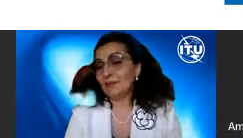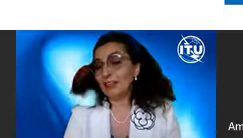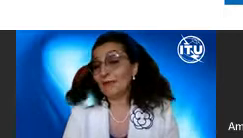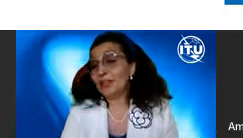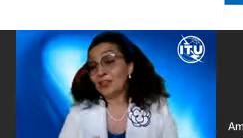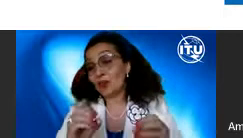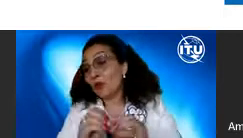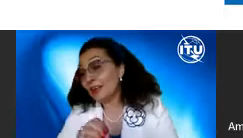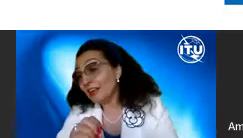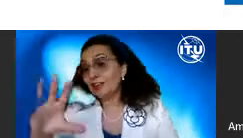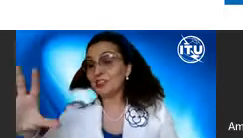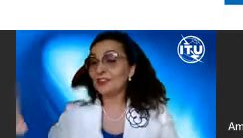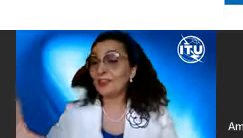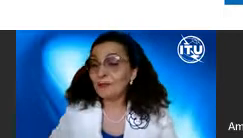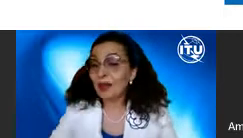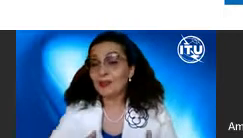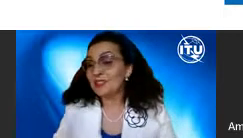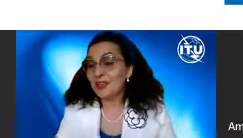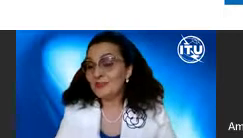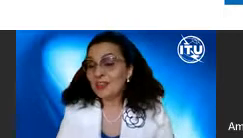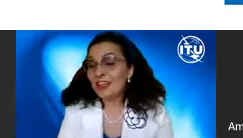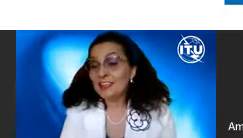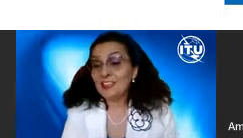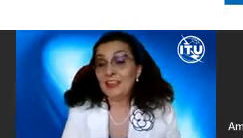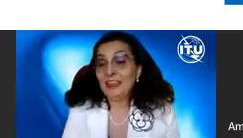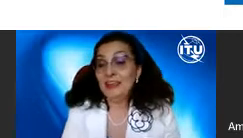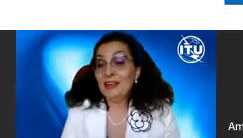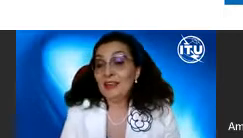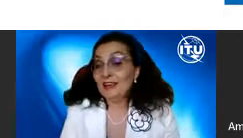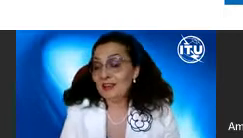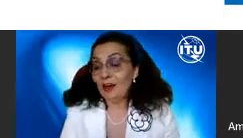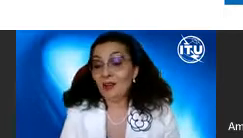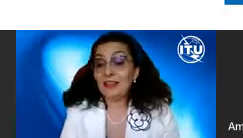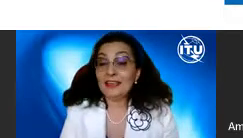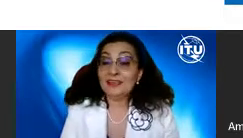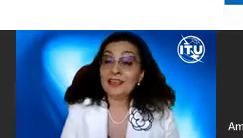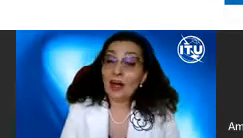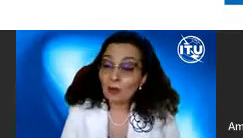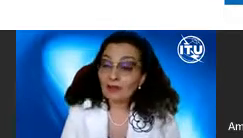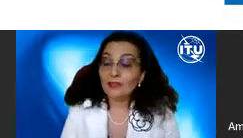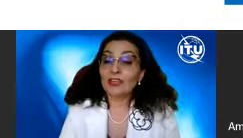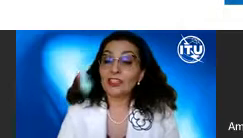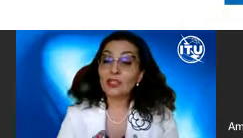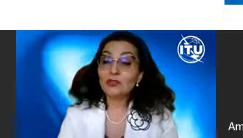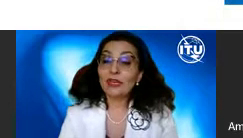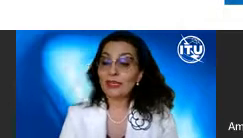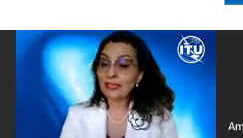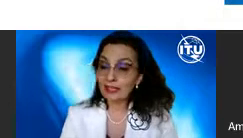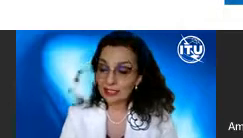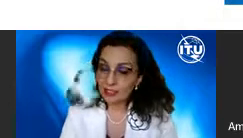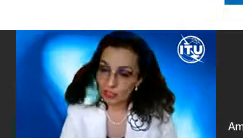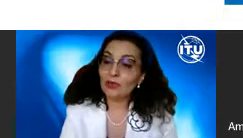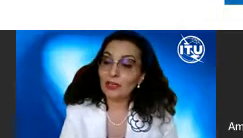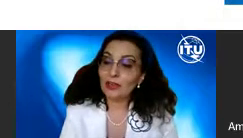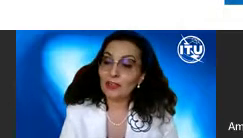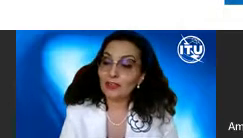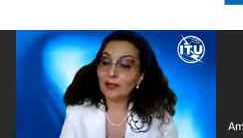this accessibility feature, or enlarging the fonts and all this. However, to